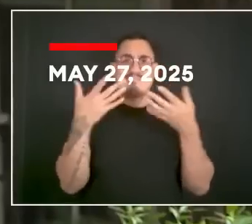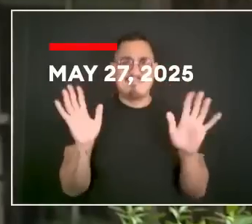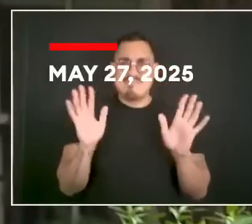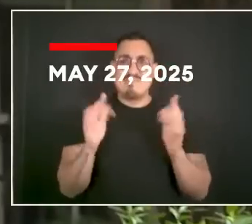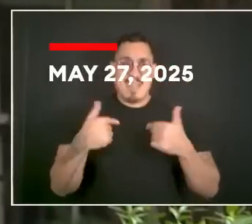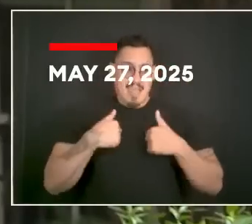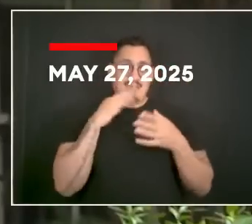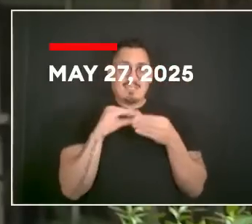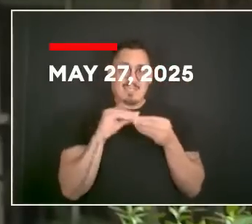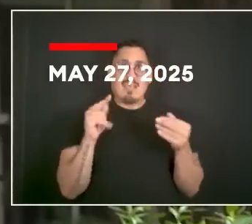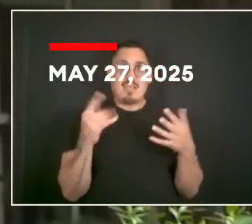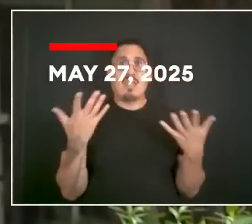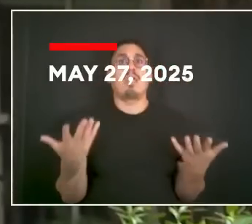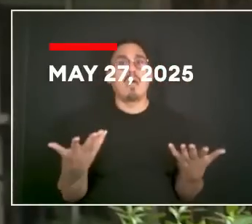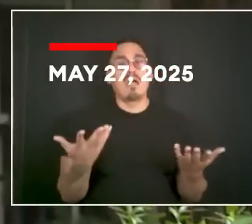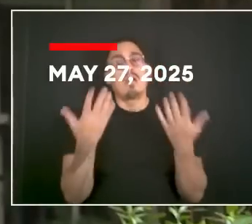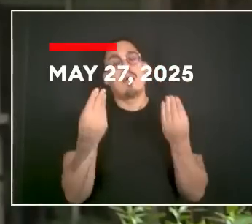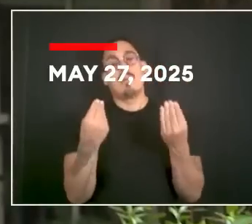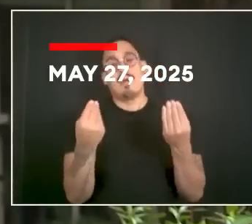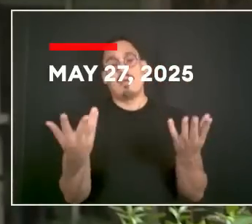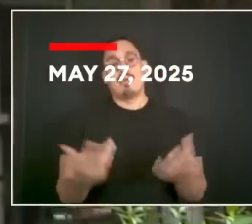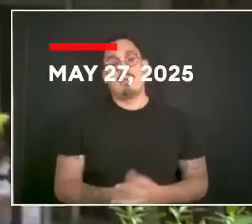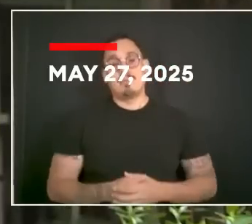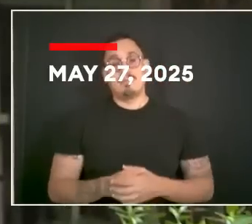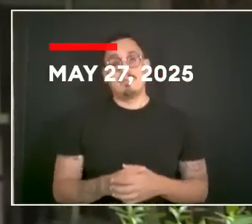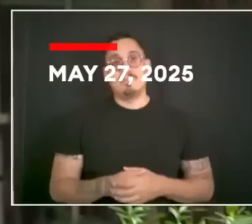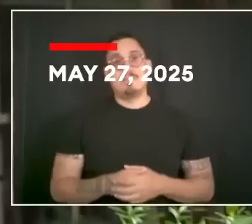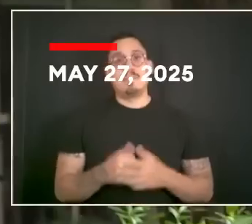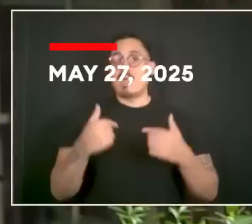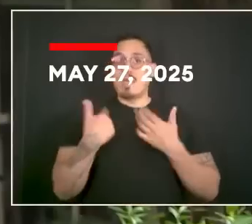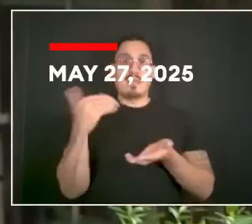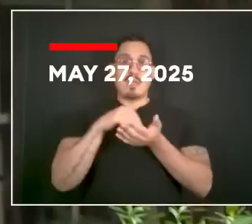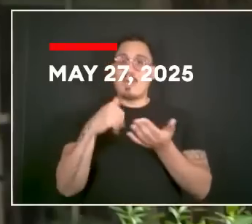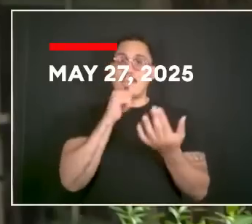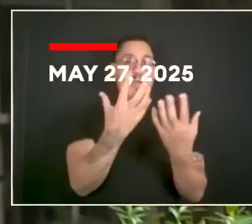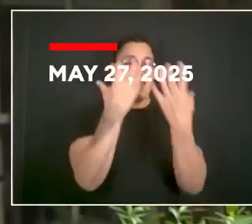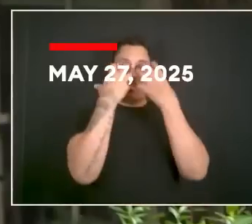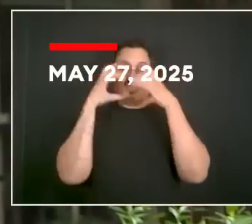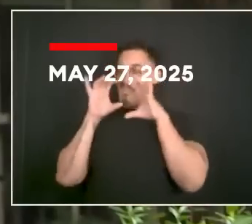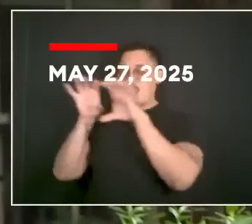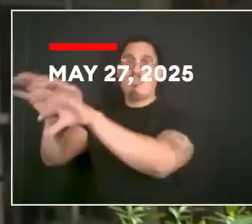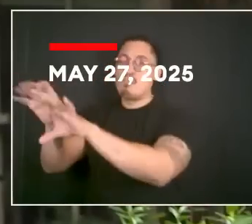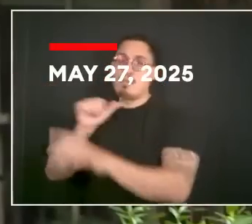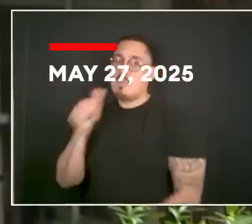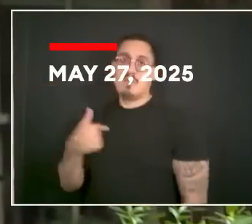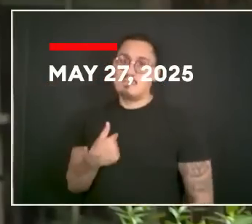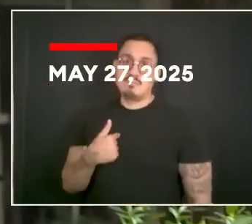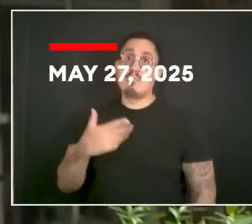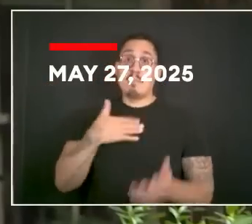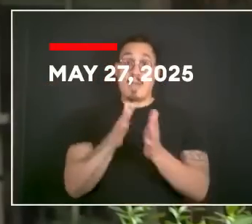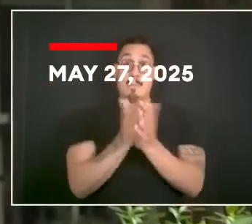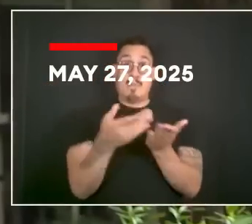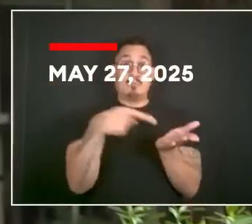election interference? No, I'm saying I'm not going to do to them what they did to me. In my book, I'll talk about this time. But you got to wait to